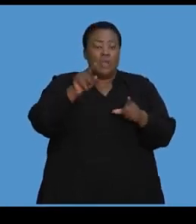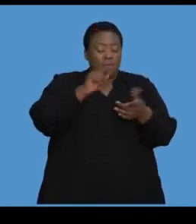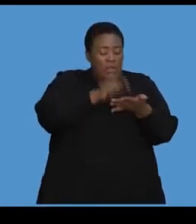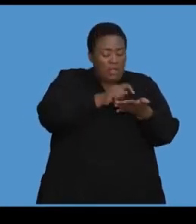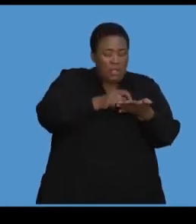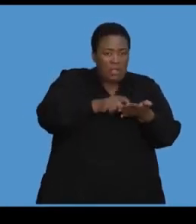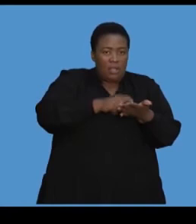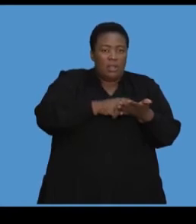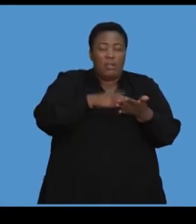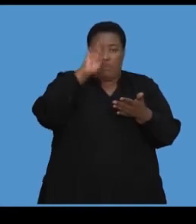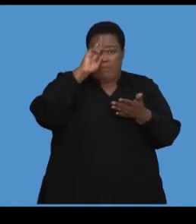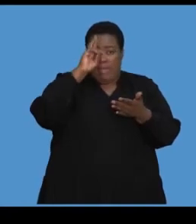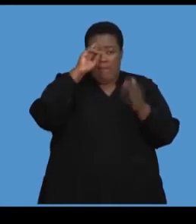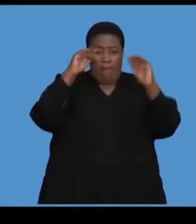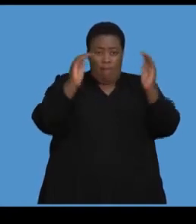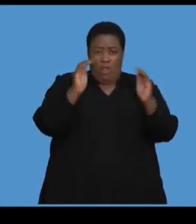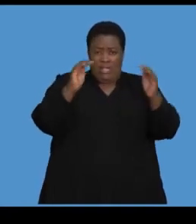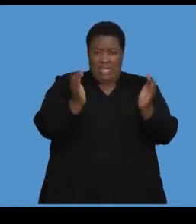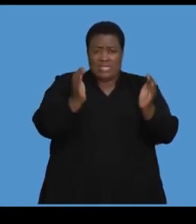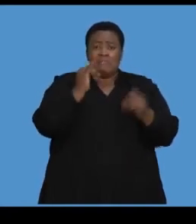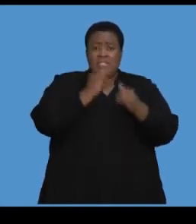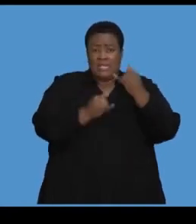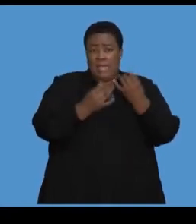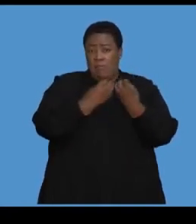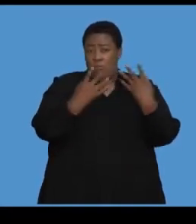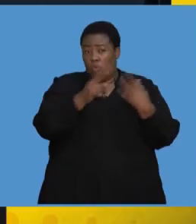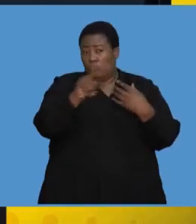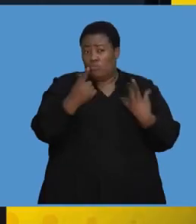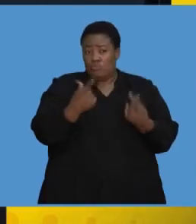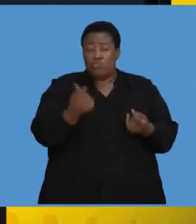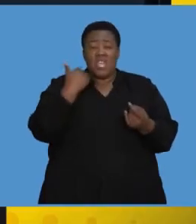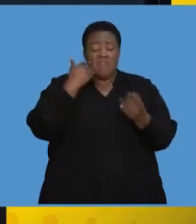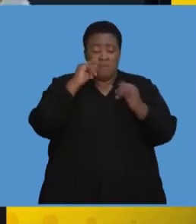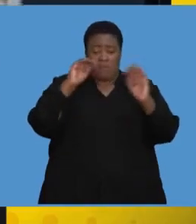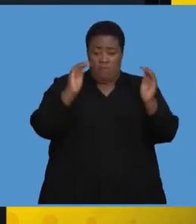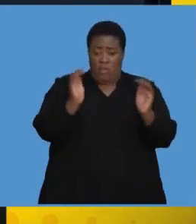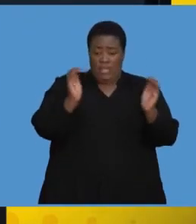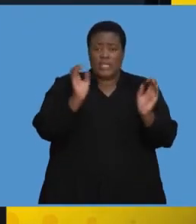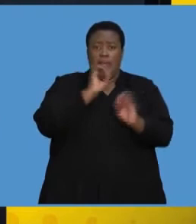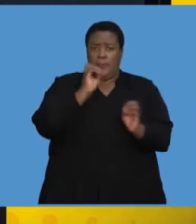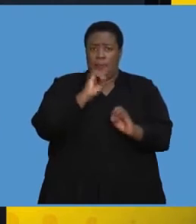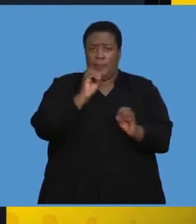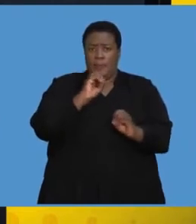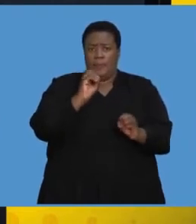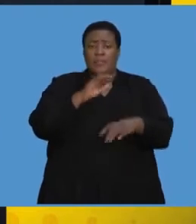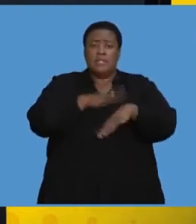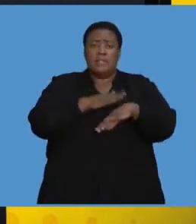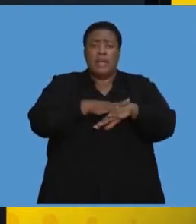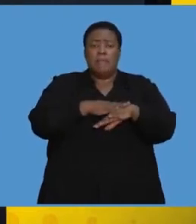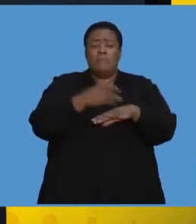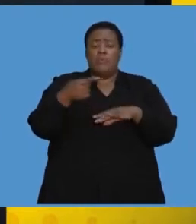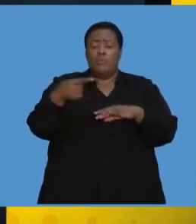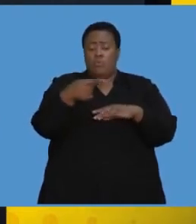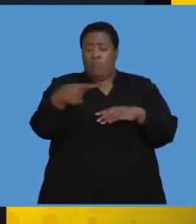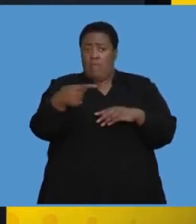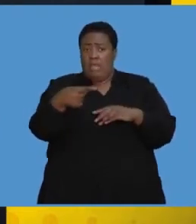calculator, remember to put brackets, because the mistake that a lot of you boys and girls make is if you don't put the brackets, especially in your subtraction